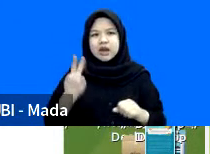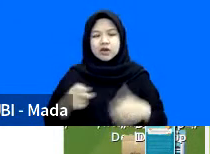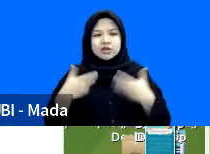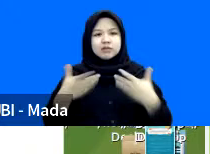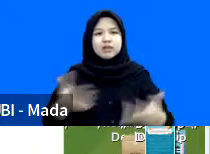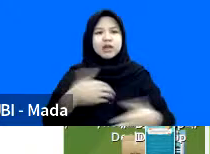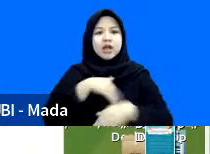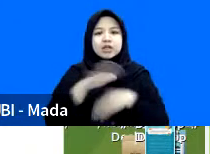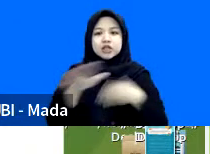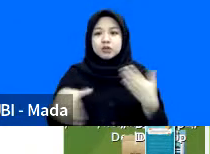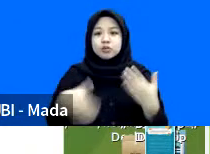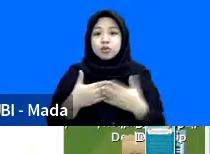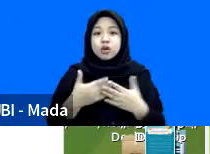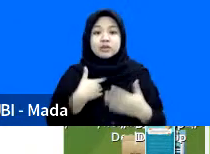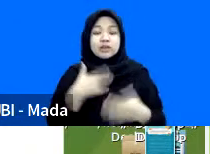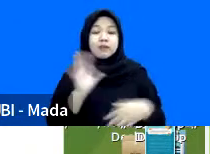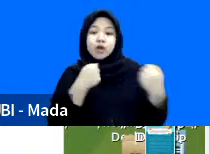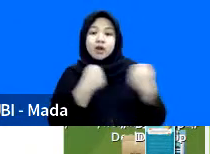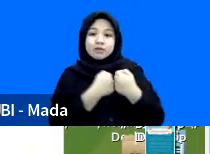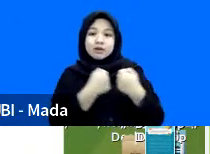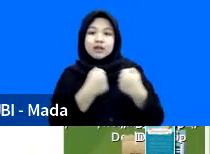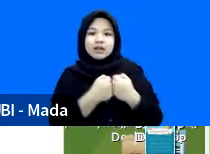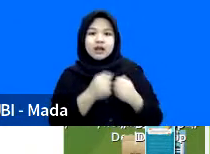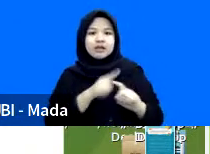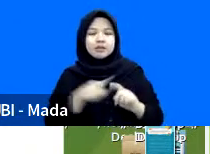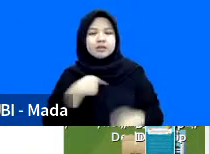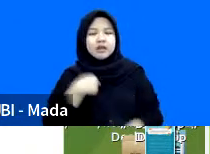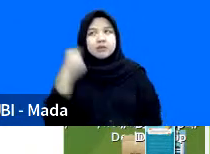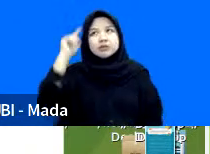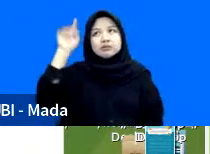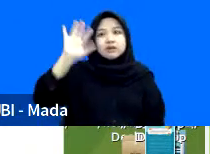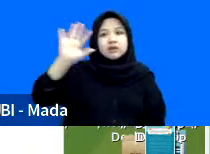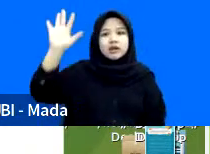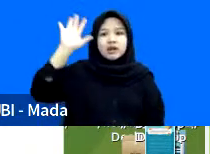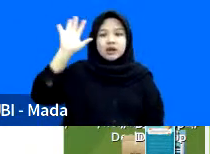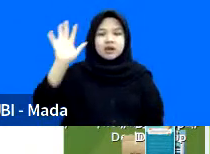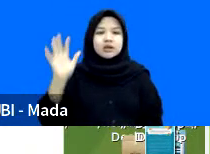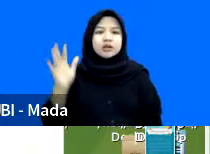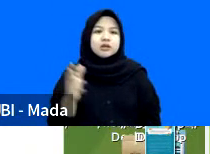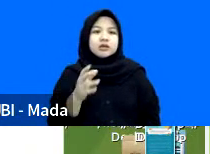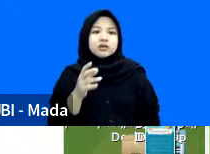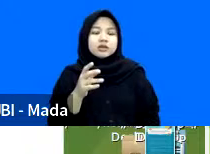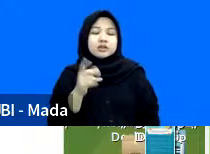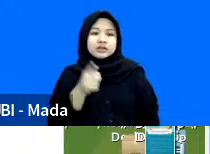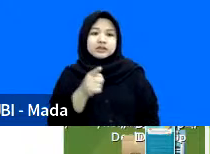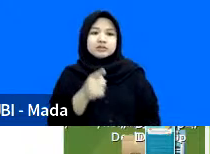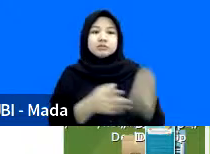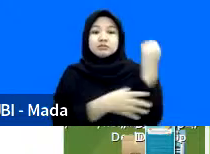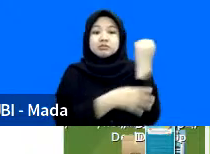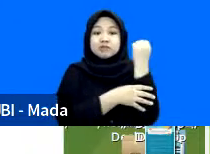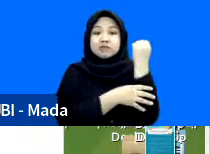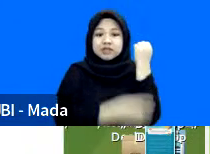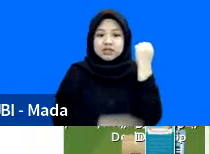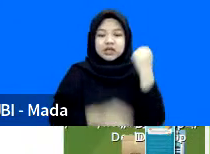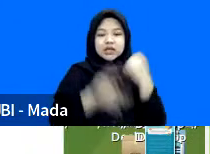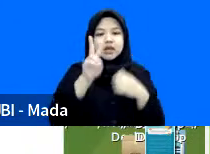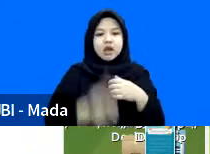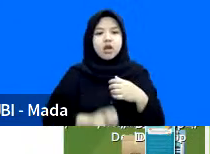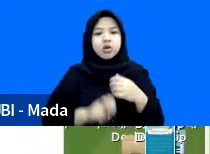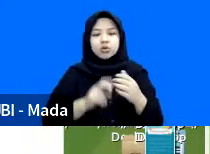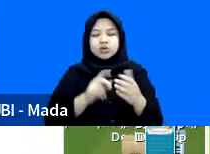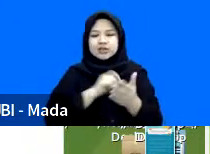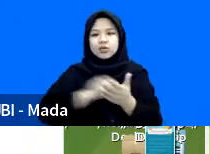per se. I'm not imagining or advocating that the poor should be kept out of digital technology. Not at all. The poor, everybody should get